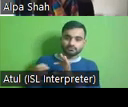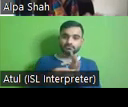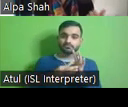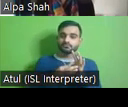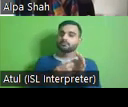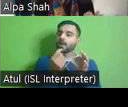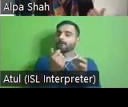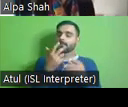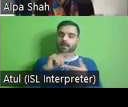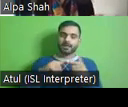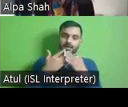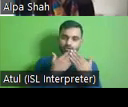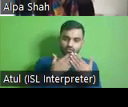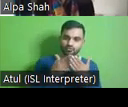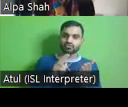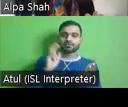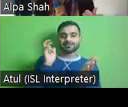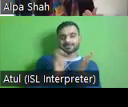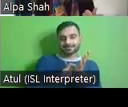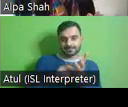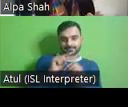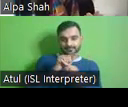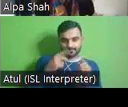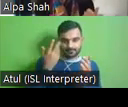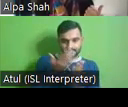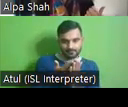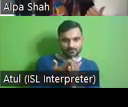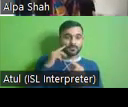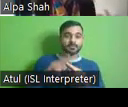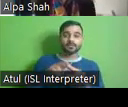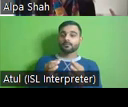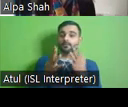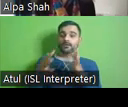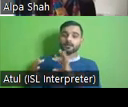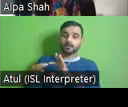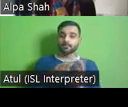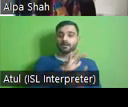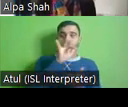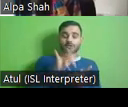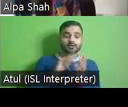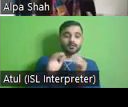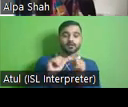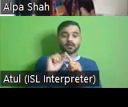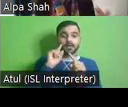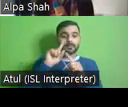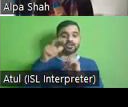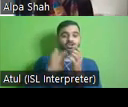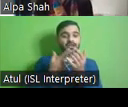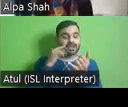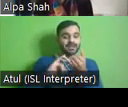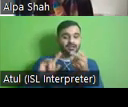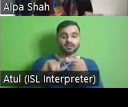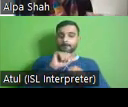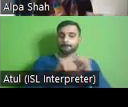state and education and reservations, especially. And the second is capitalist forces, which